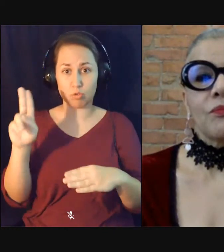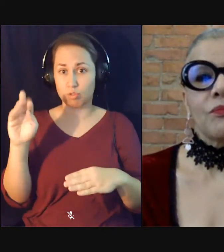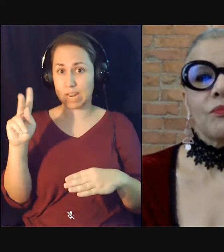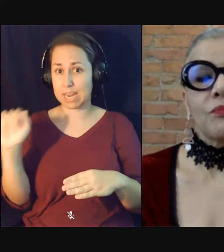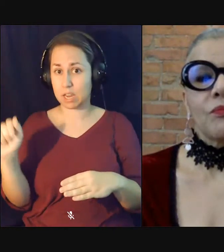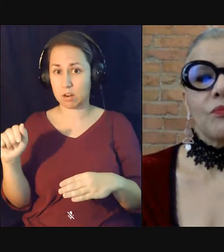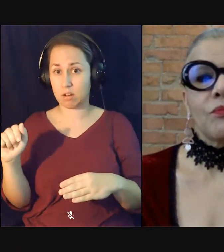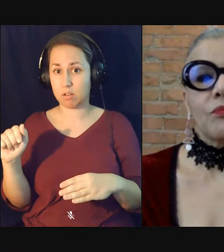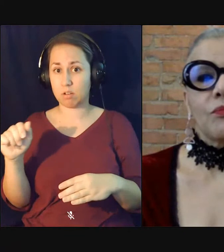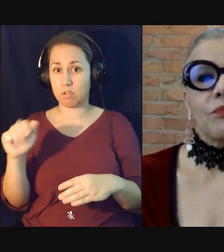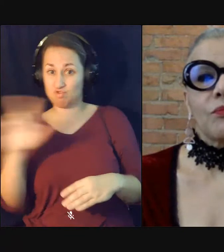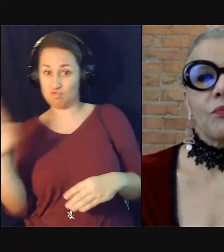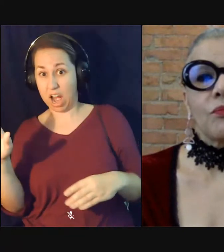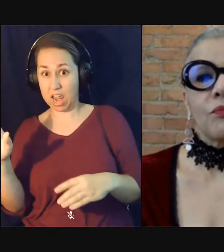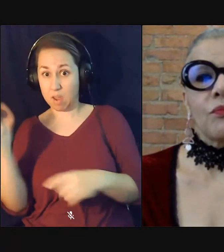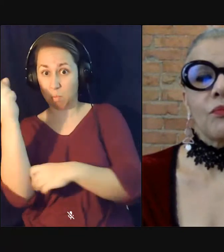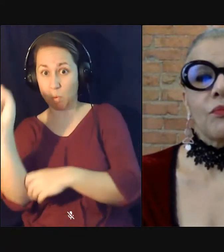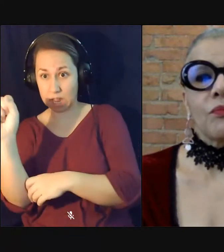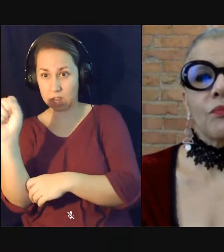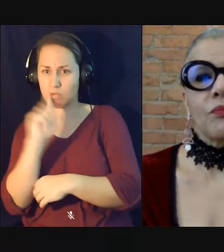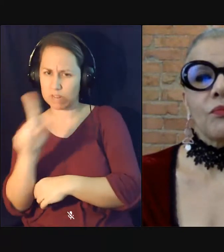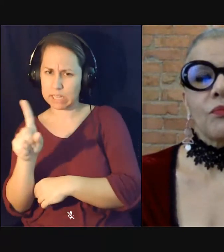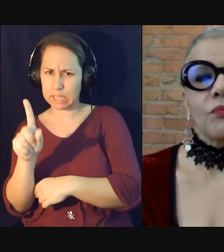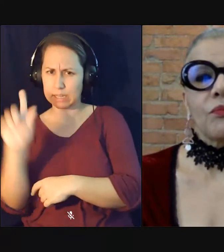which is sort of very ascendant and very, very tolerated by the